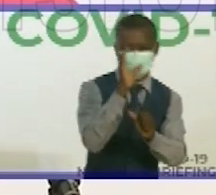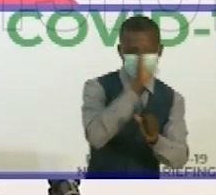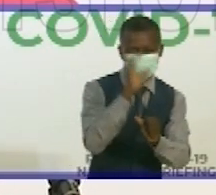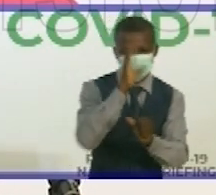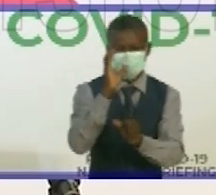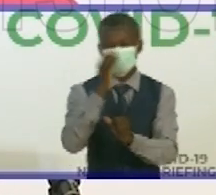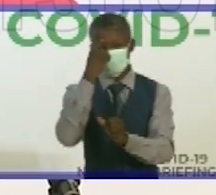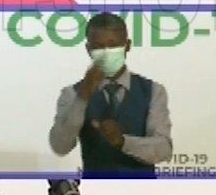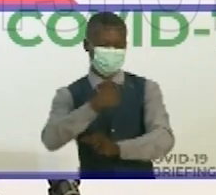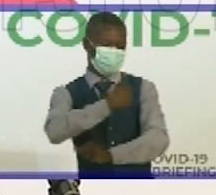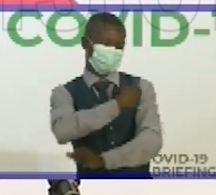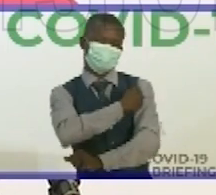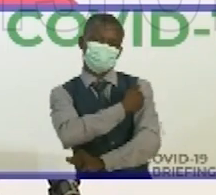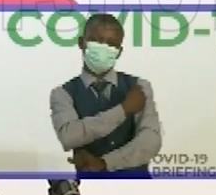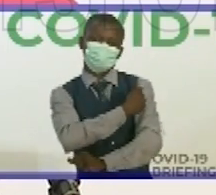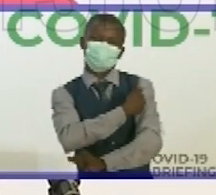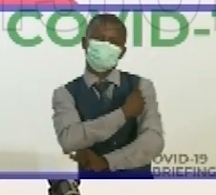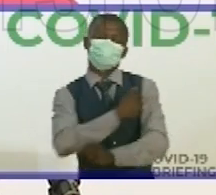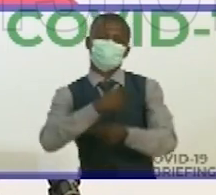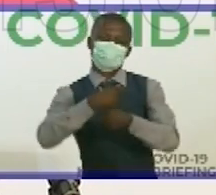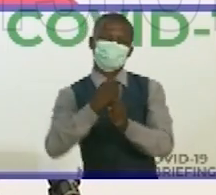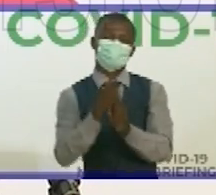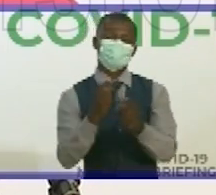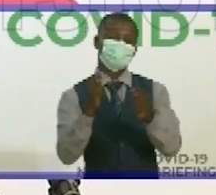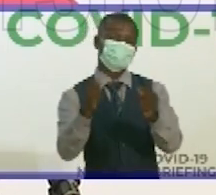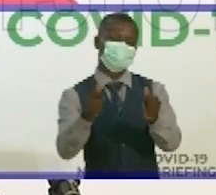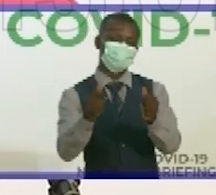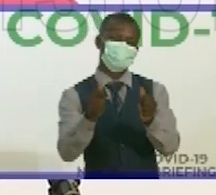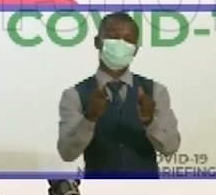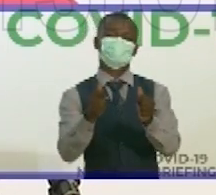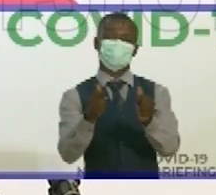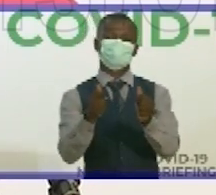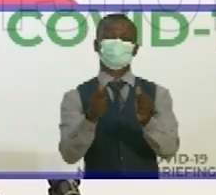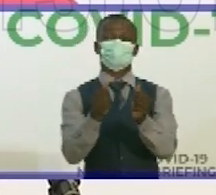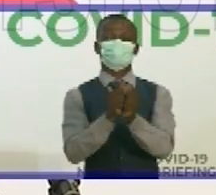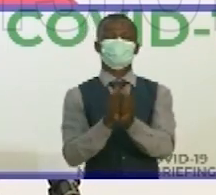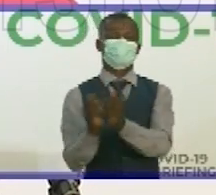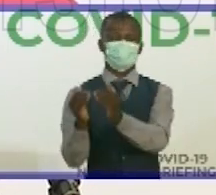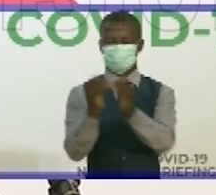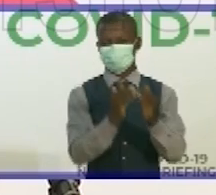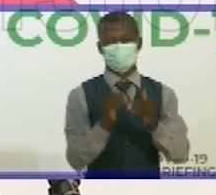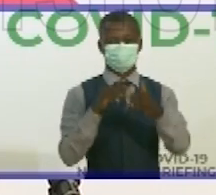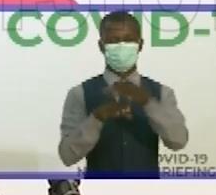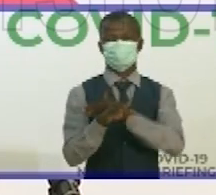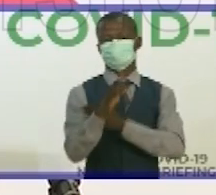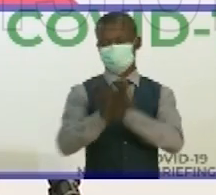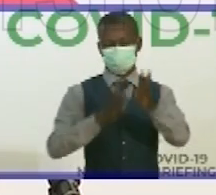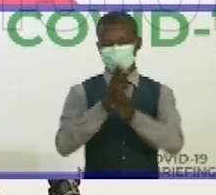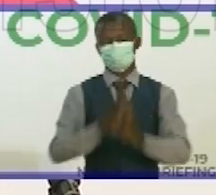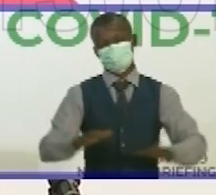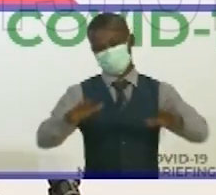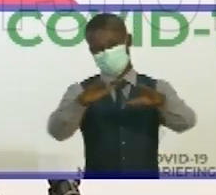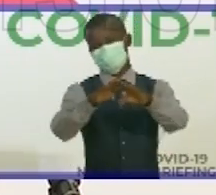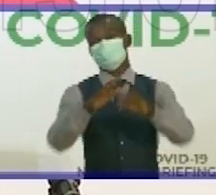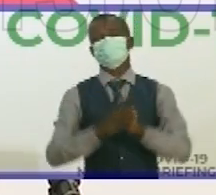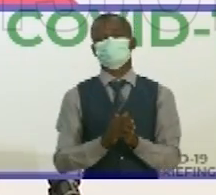manner designed to guarantee rapid, fair, and equitable access worldwide.